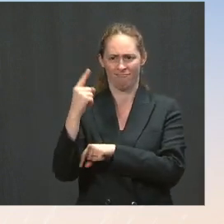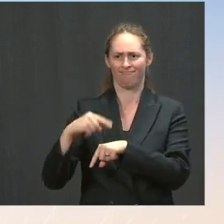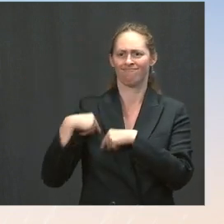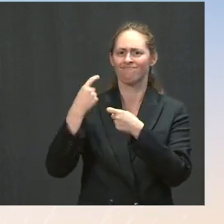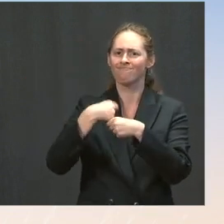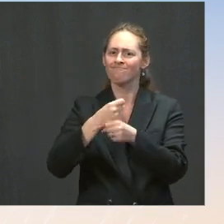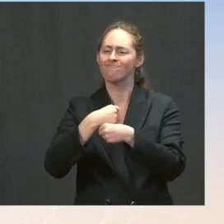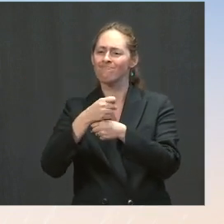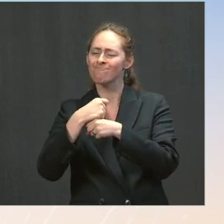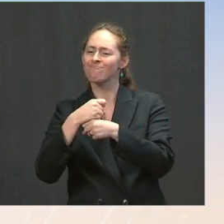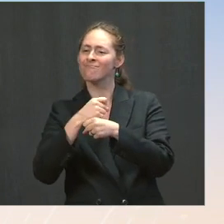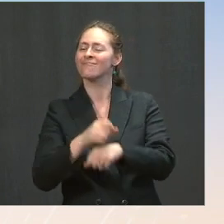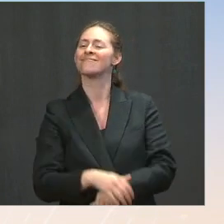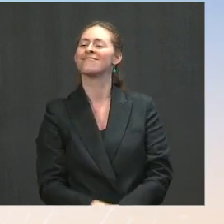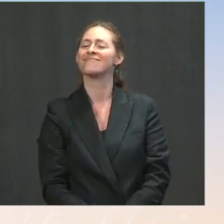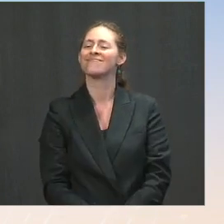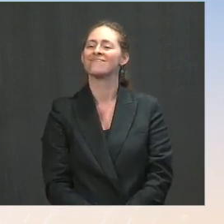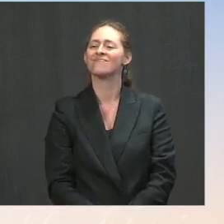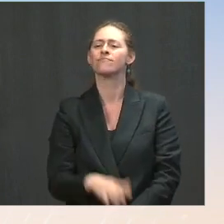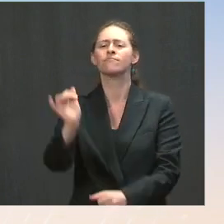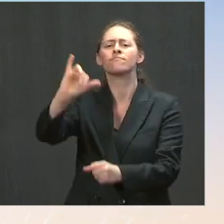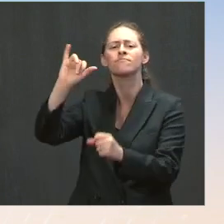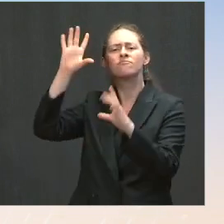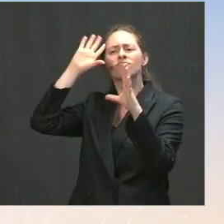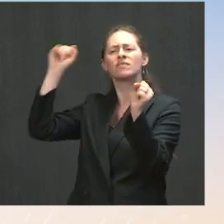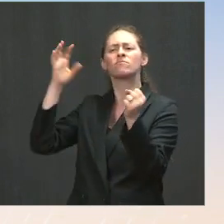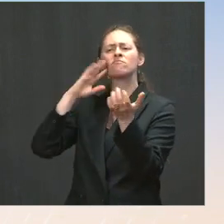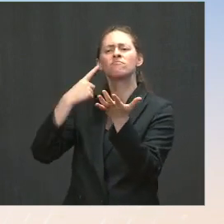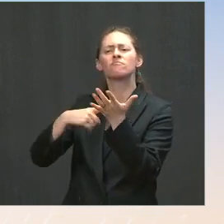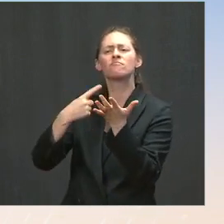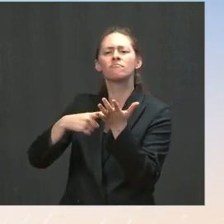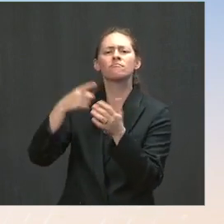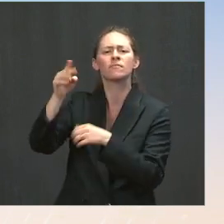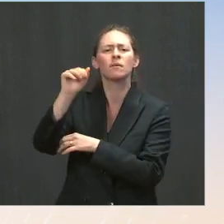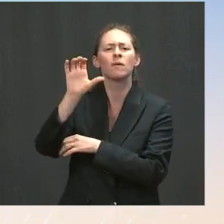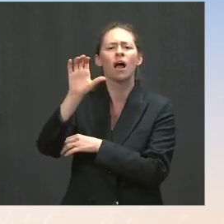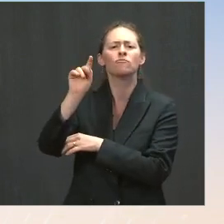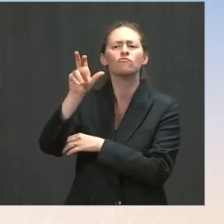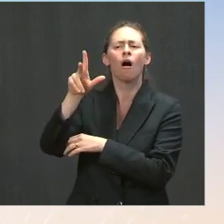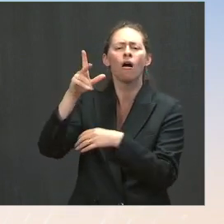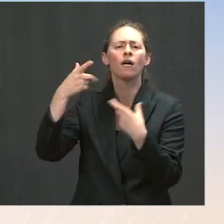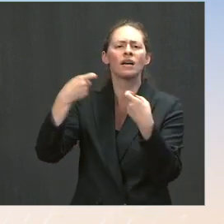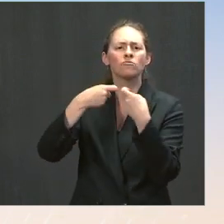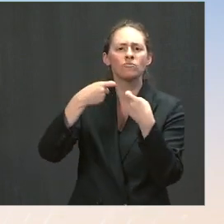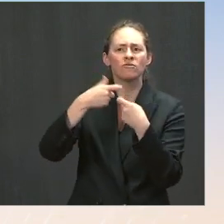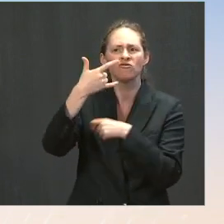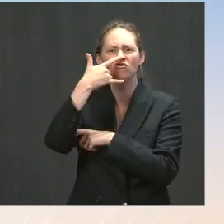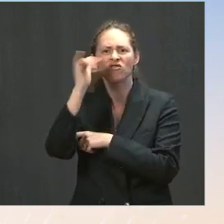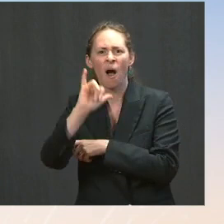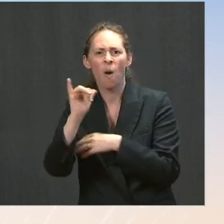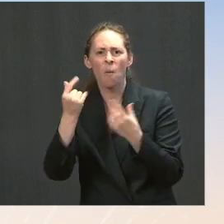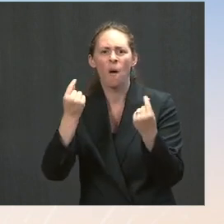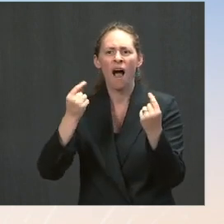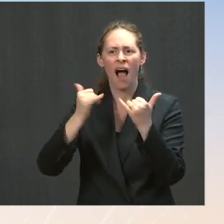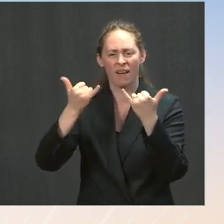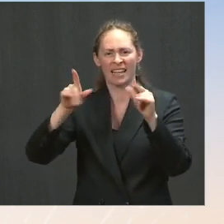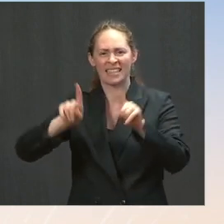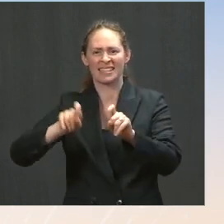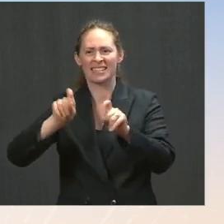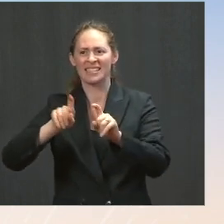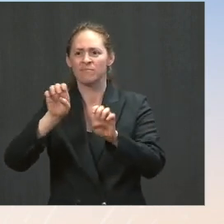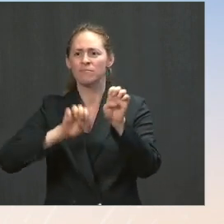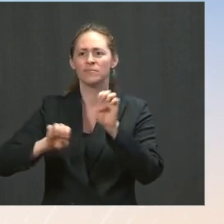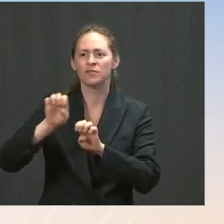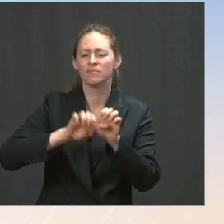also receive a briefing on the Mack Trucks electrical refuse truck. The company is currently piloting their electric dump trucks in New York City